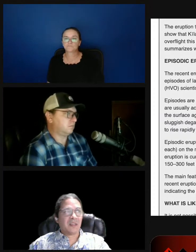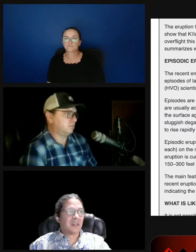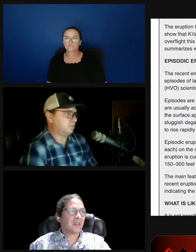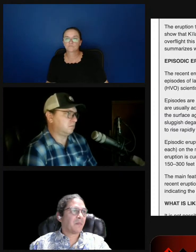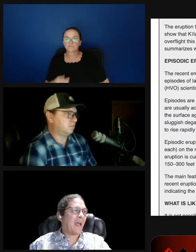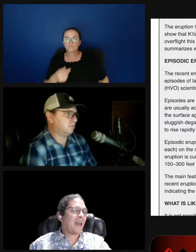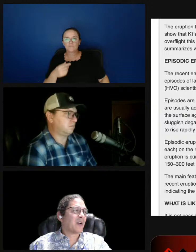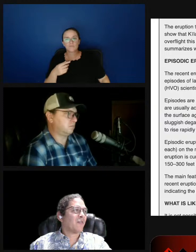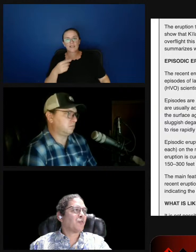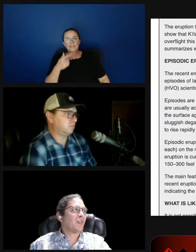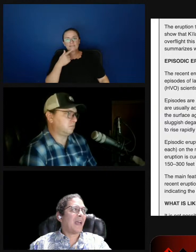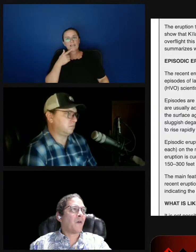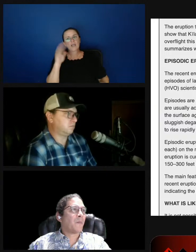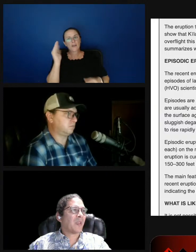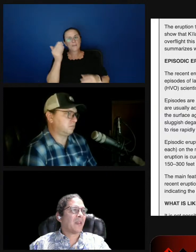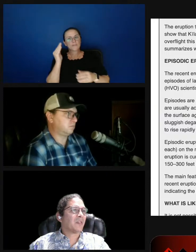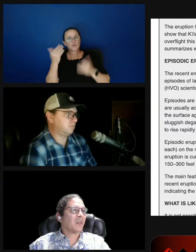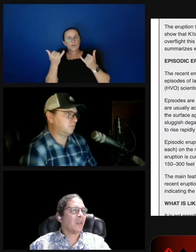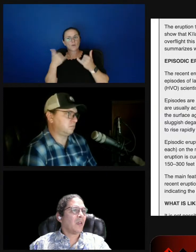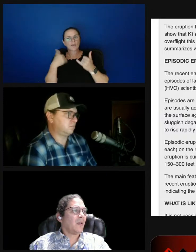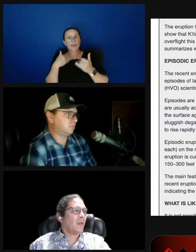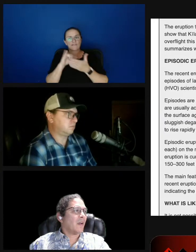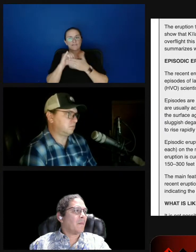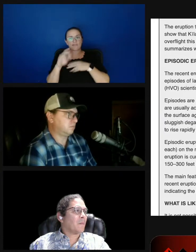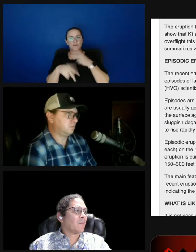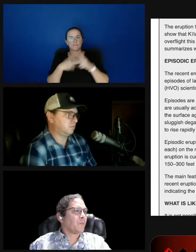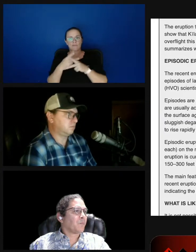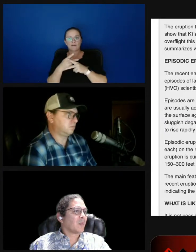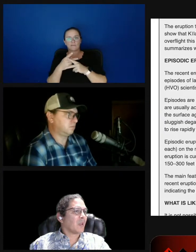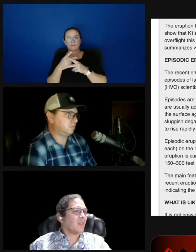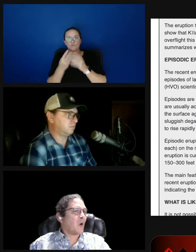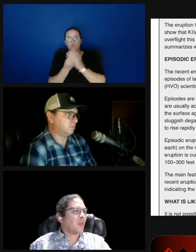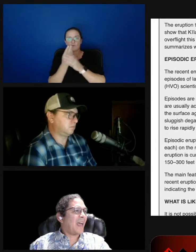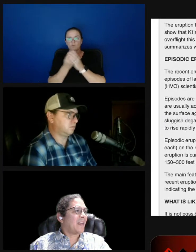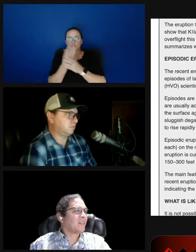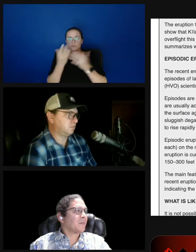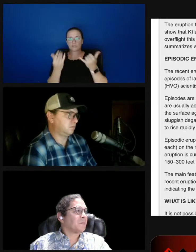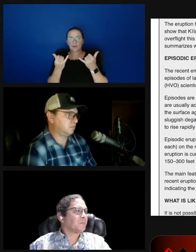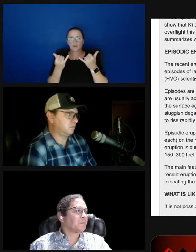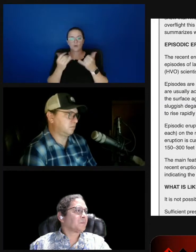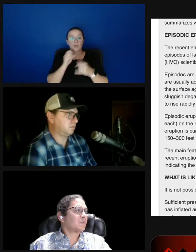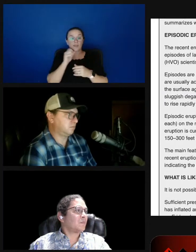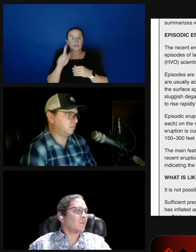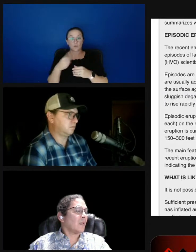this pattern of eruption now, and not only that,